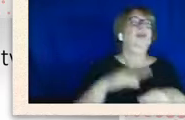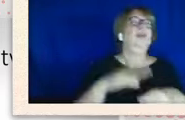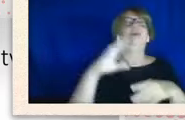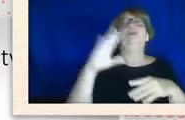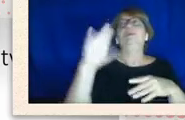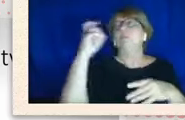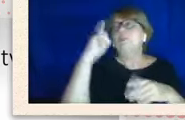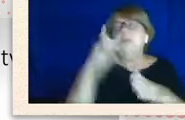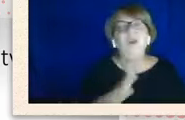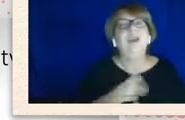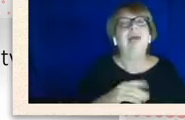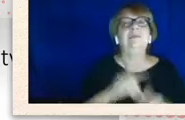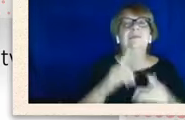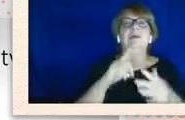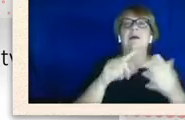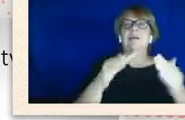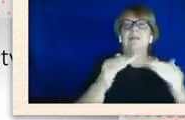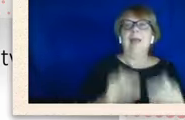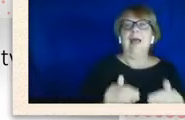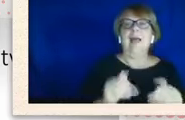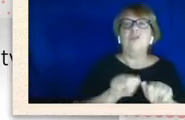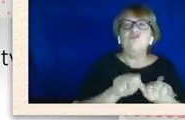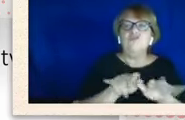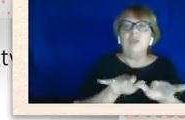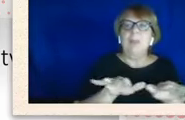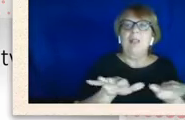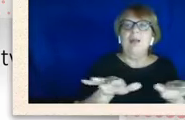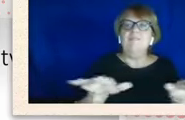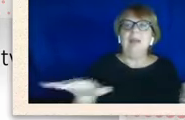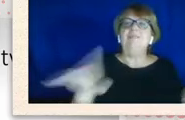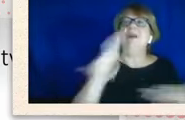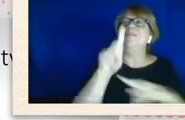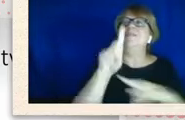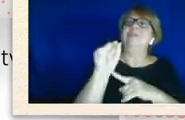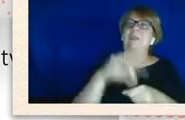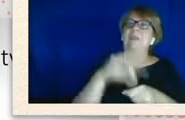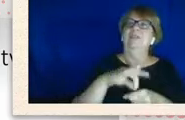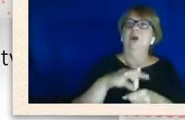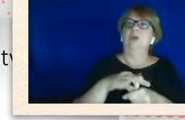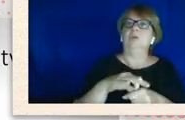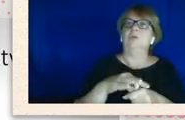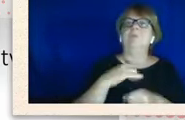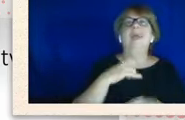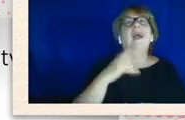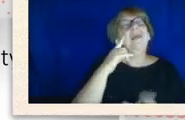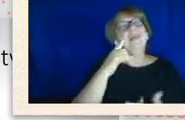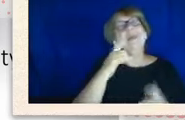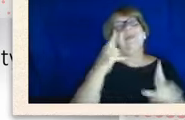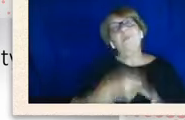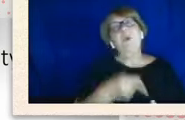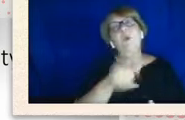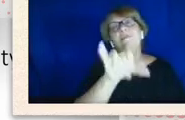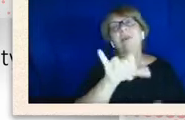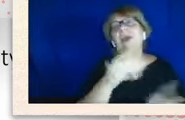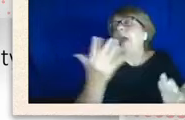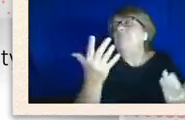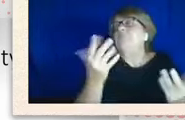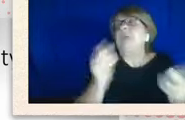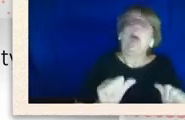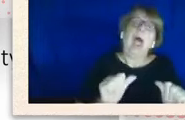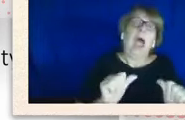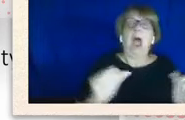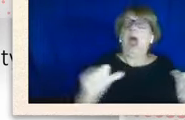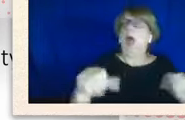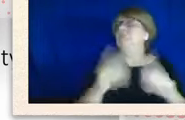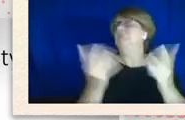the title, it says the ripple effect of the disability vote. And I think the point here, and maybe it's open for interpretation, art always